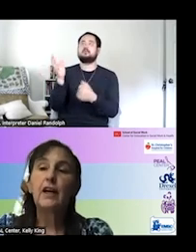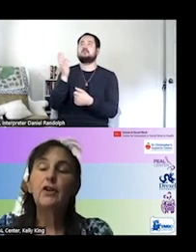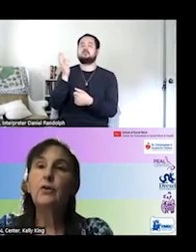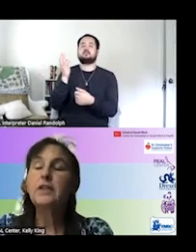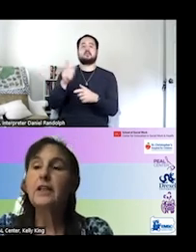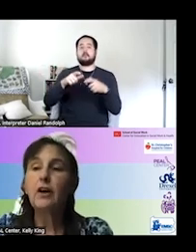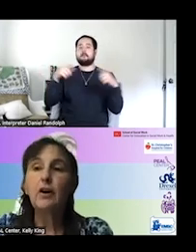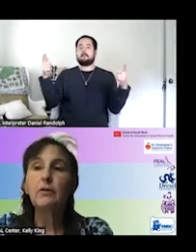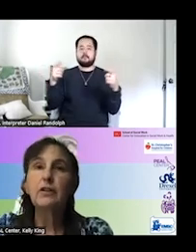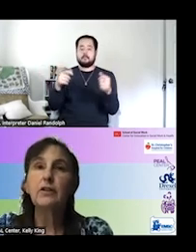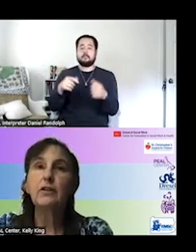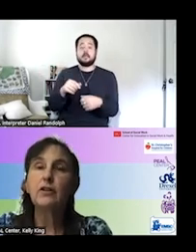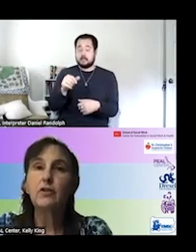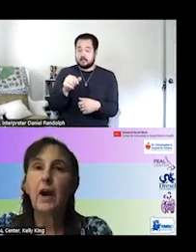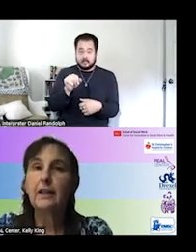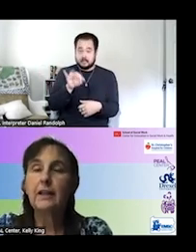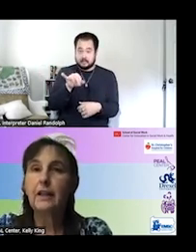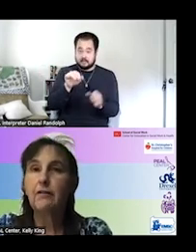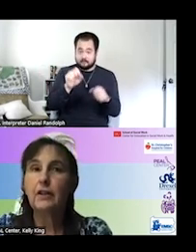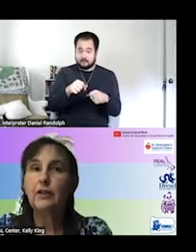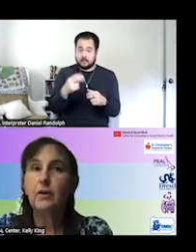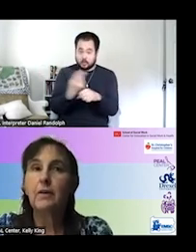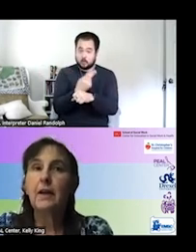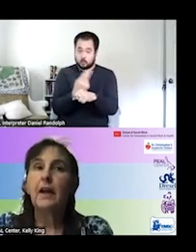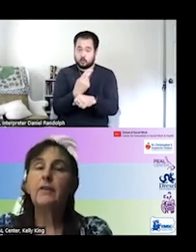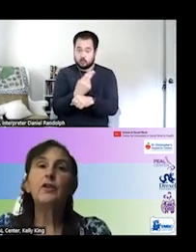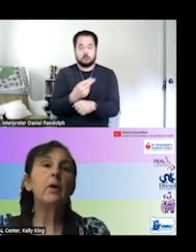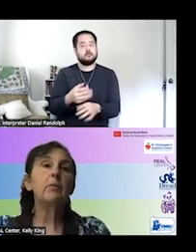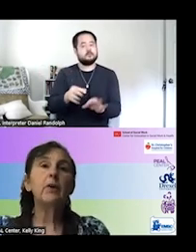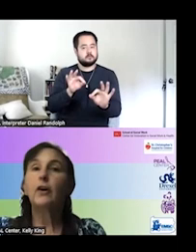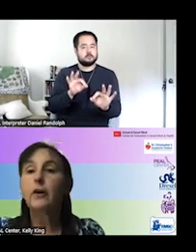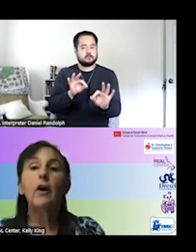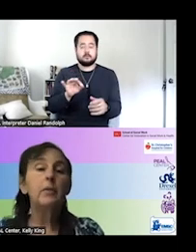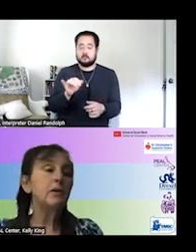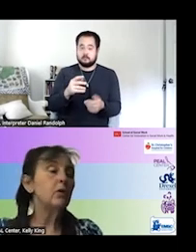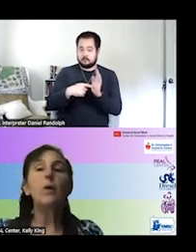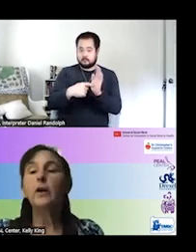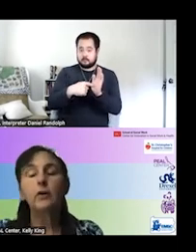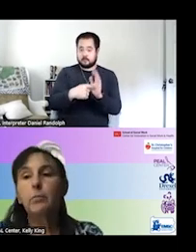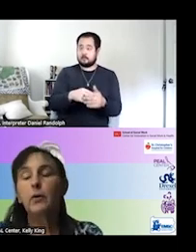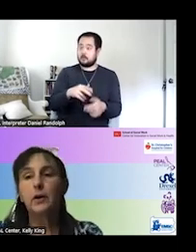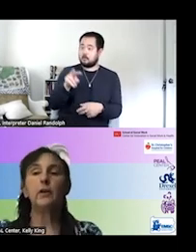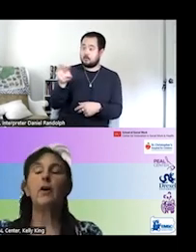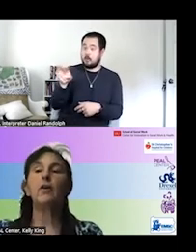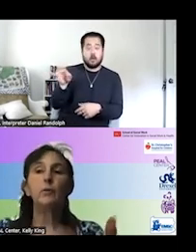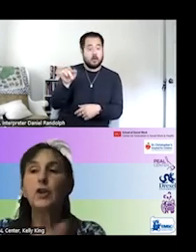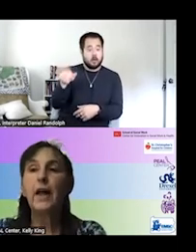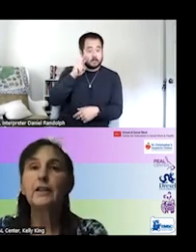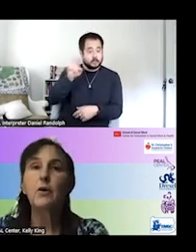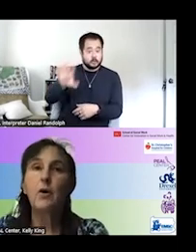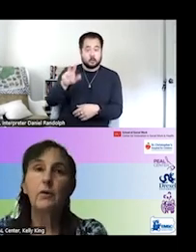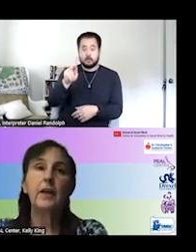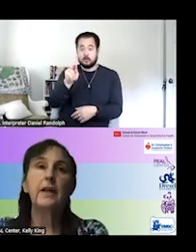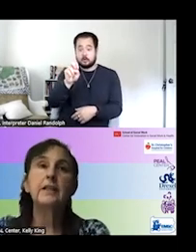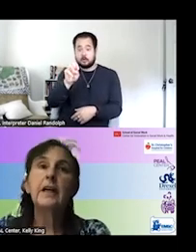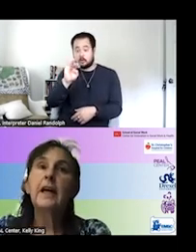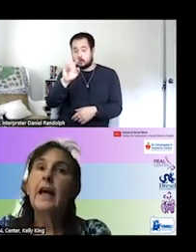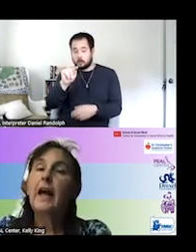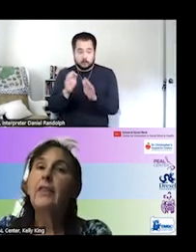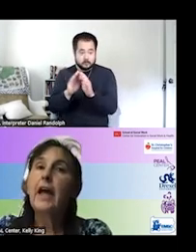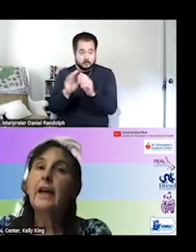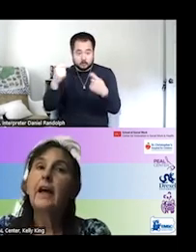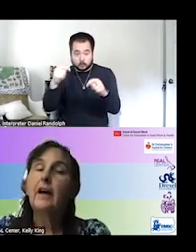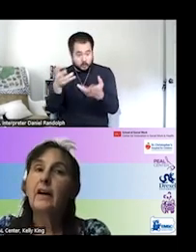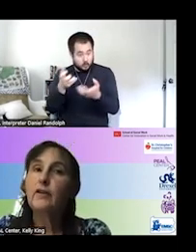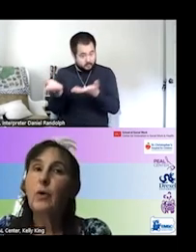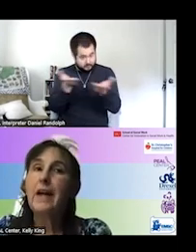interest, using those to distract the individual. Do you want to bring your Kermit toy or your book along? Would you like to hold this?